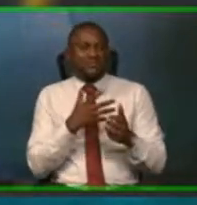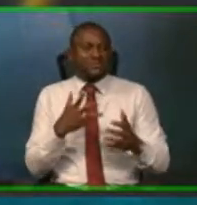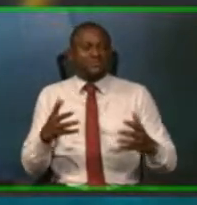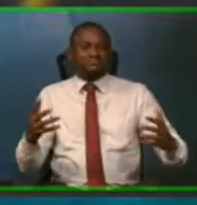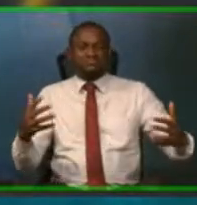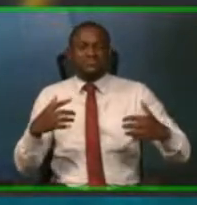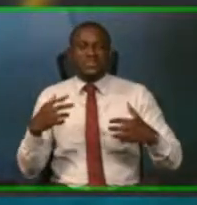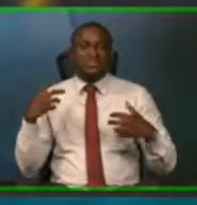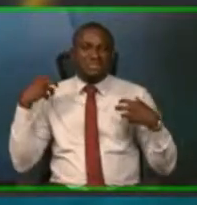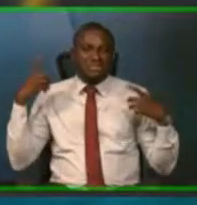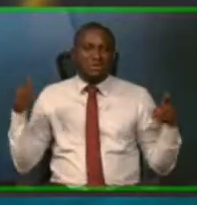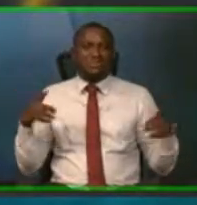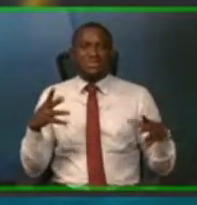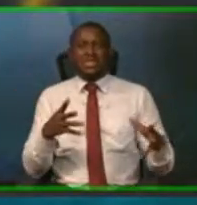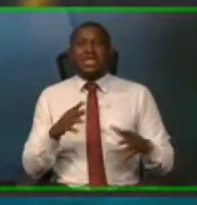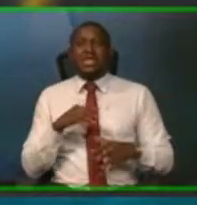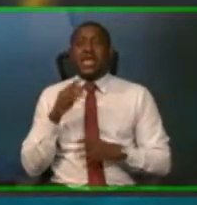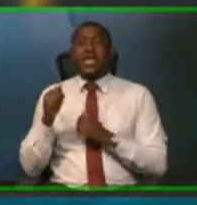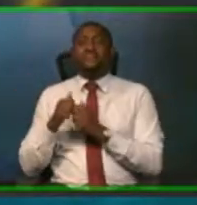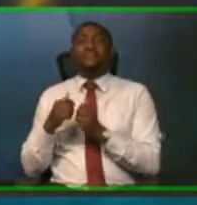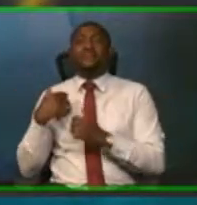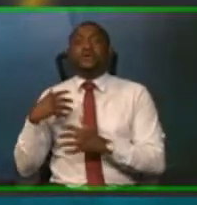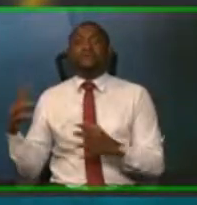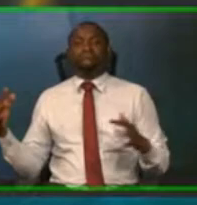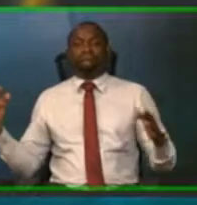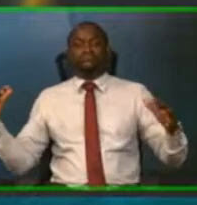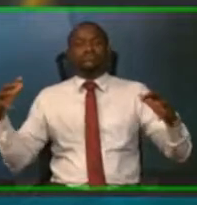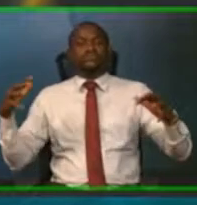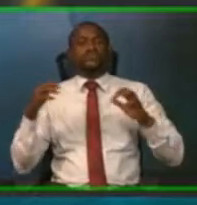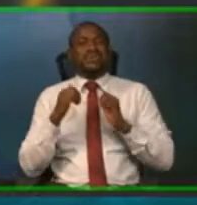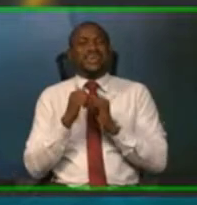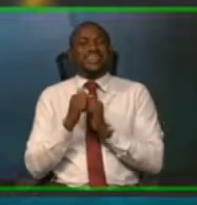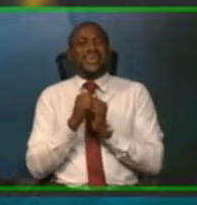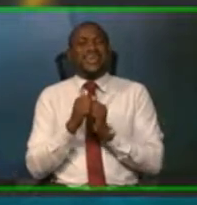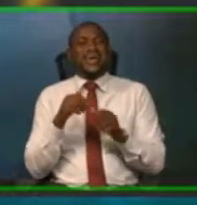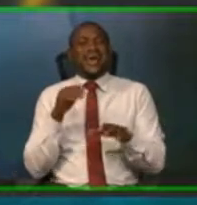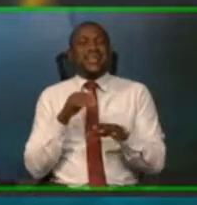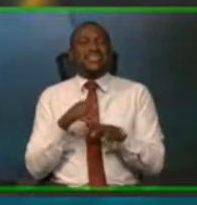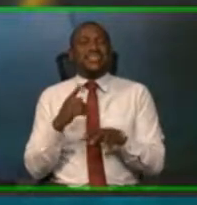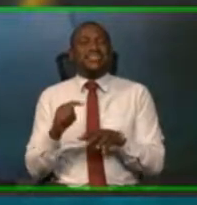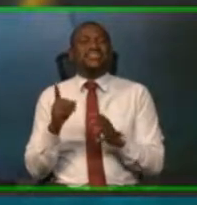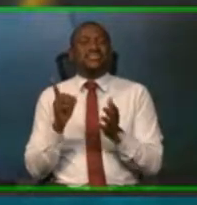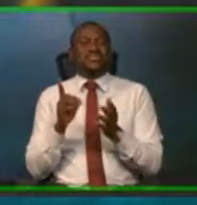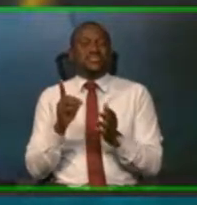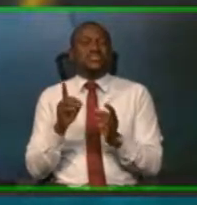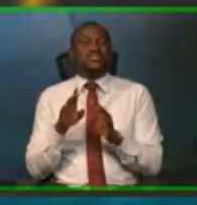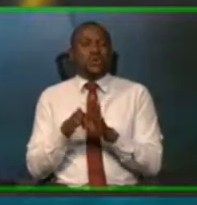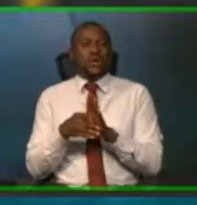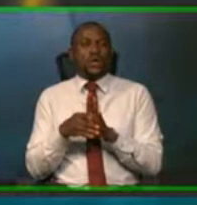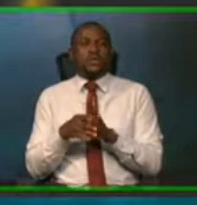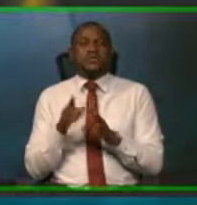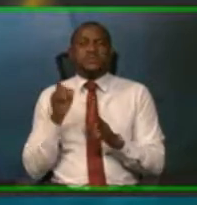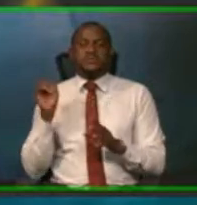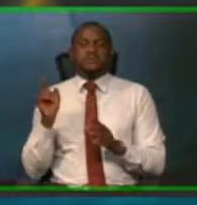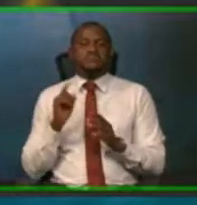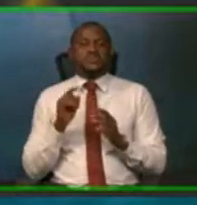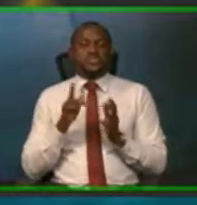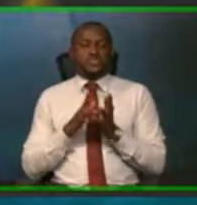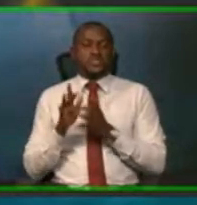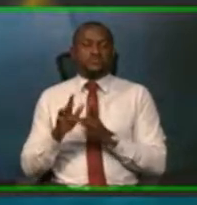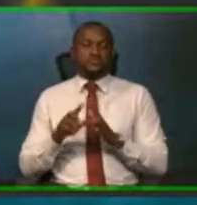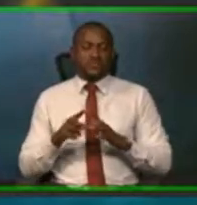the city was gathered together at the door. He healed many who were sick of divers